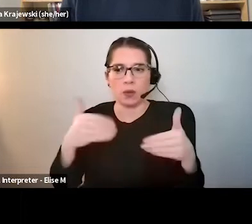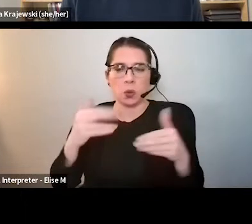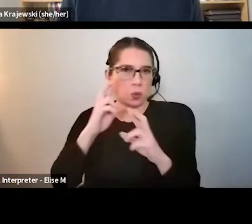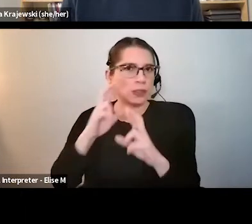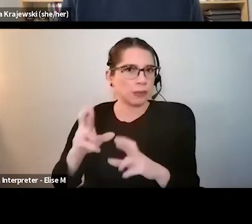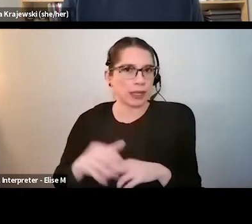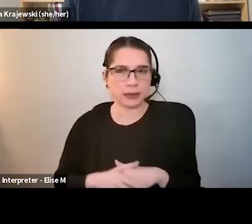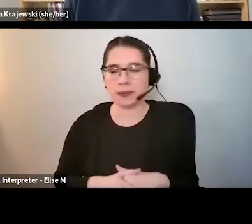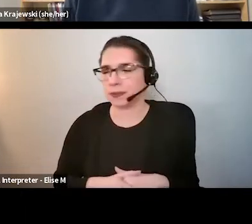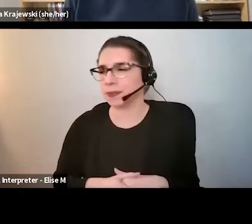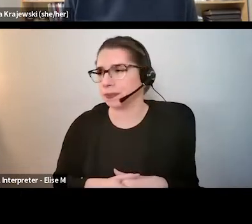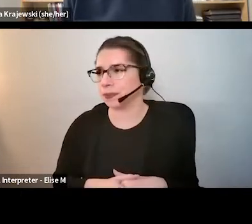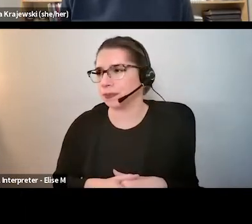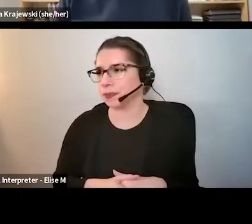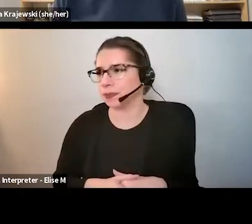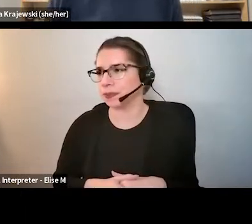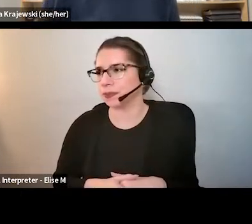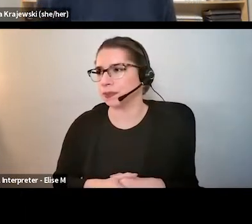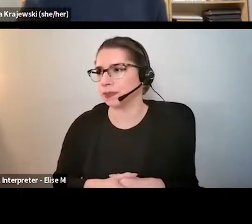activities.